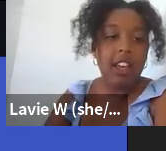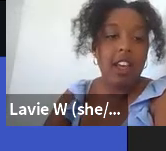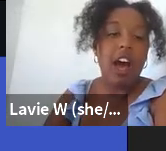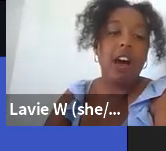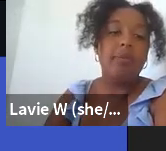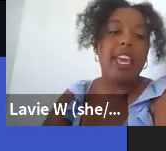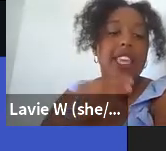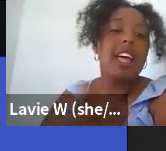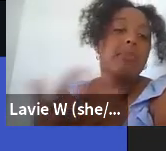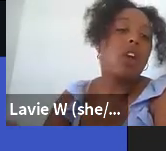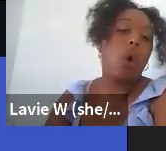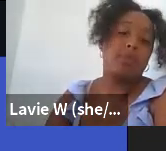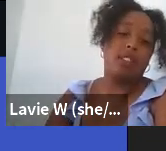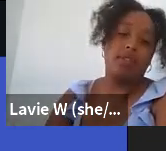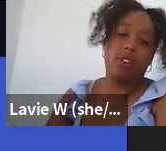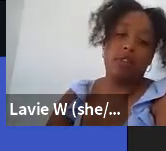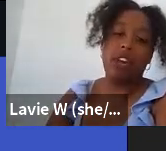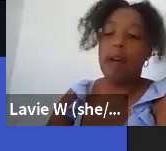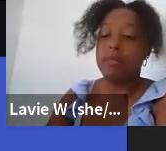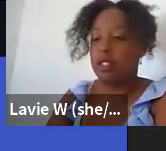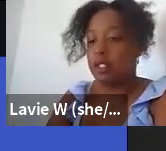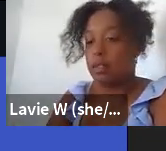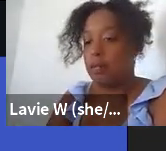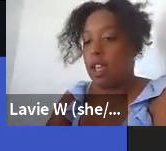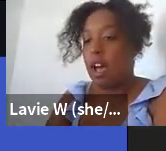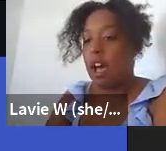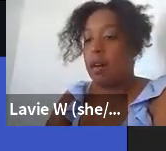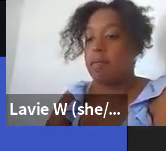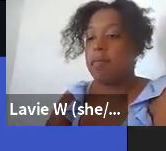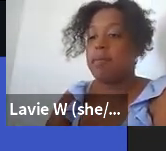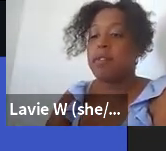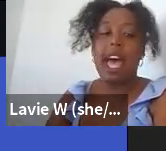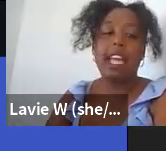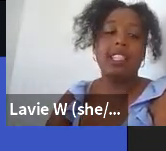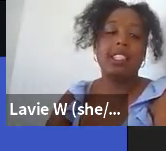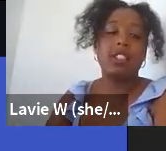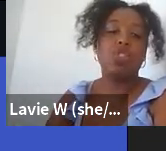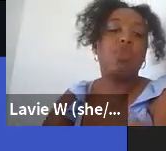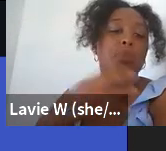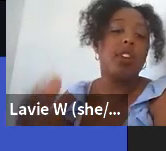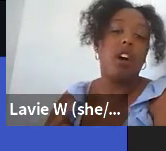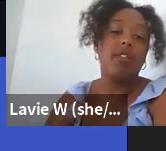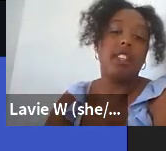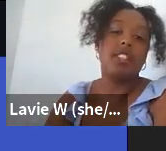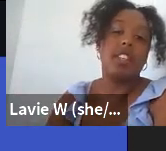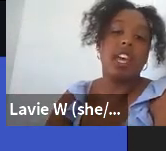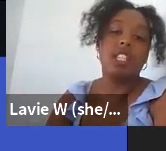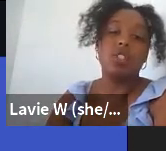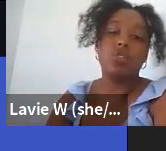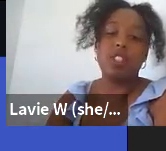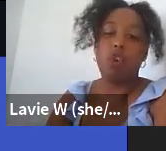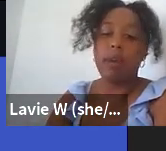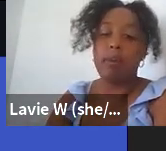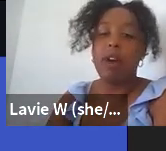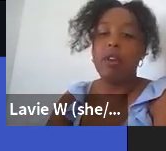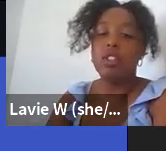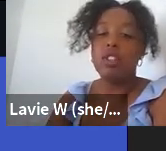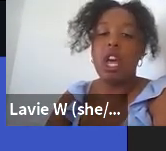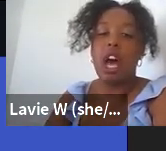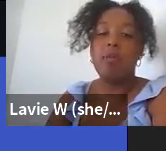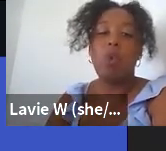and as it has been designed, it can then be co-opted for capitalism and stripped of its